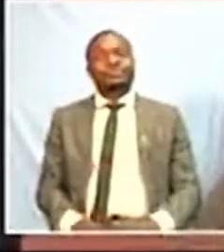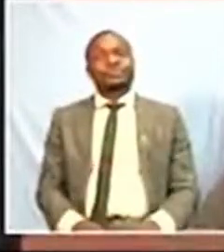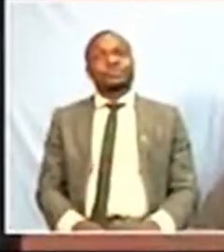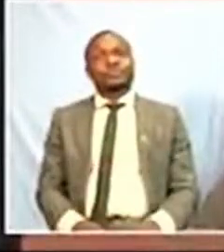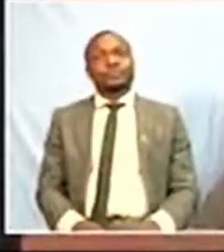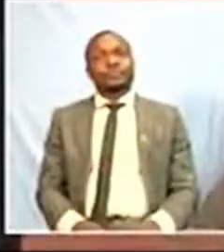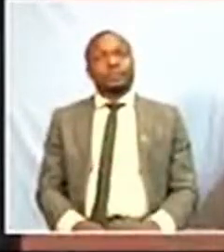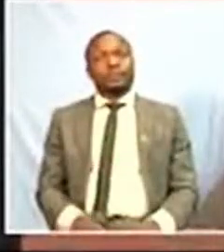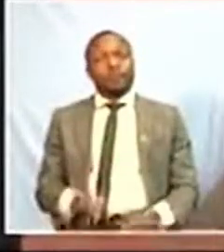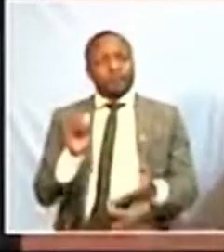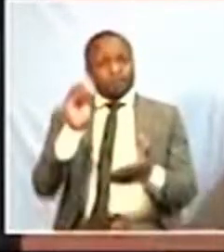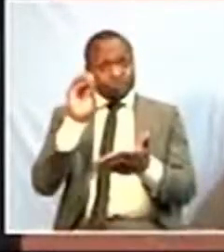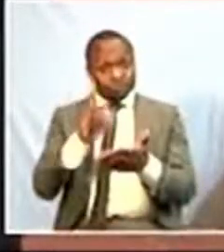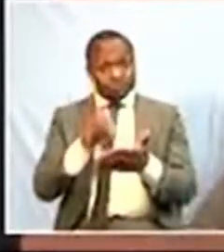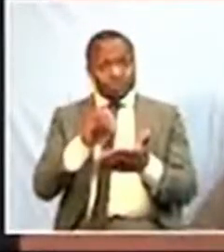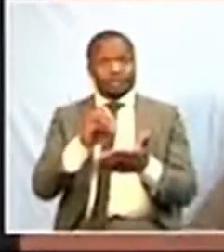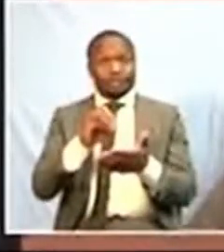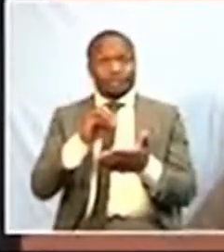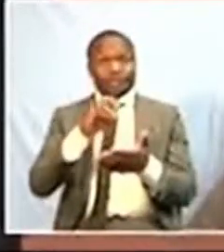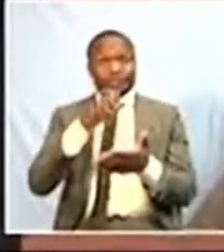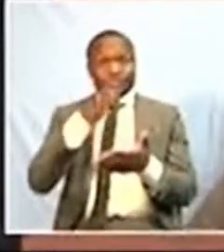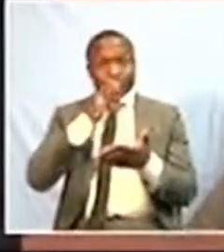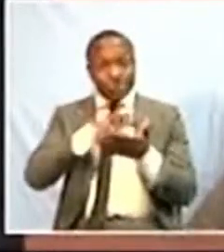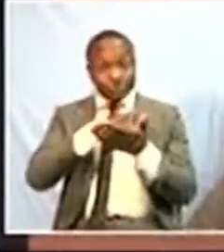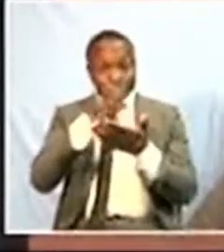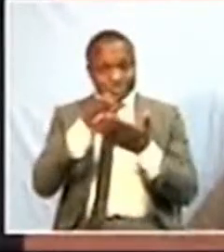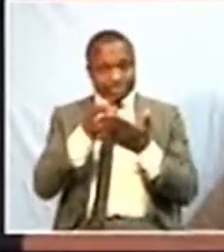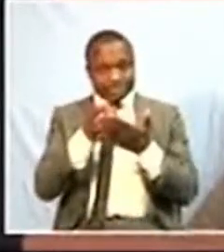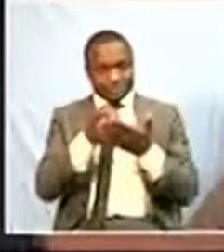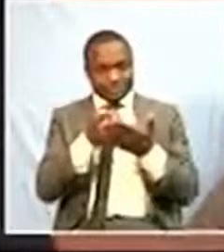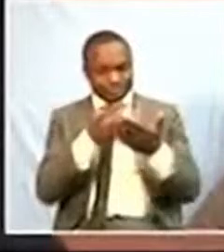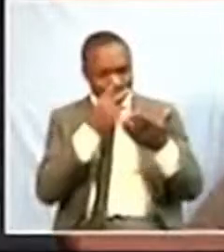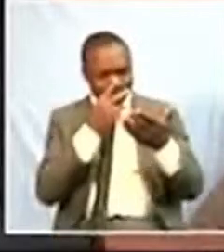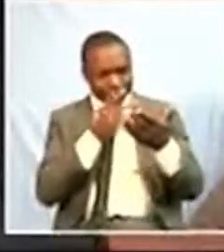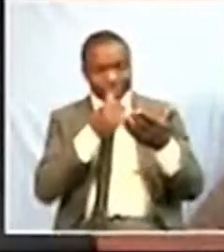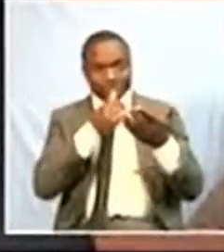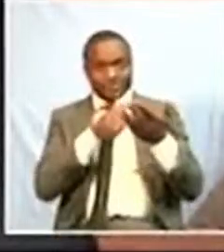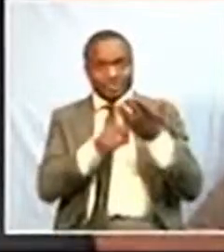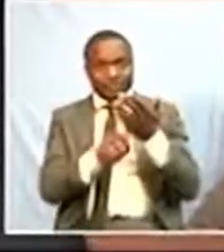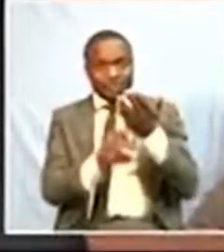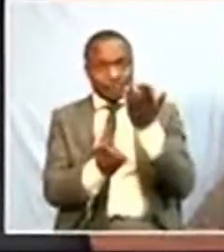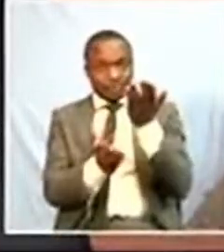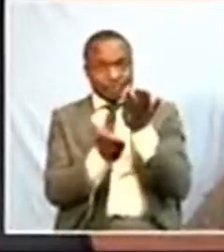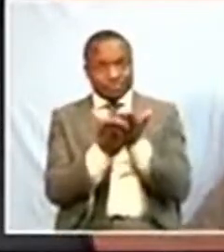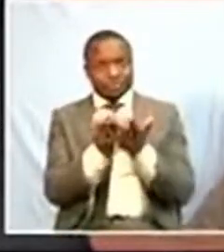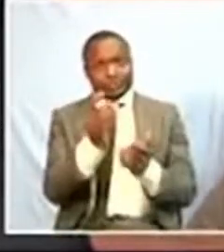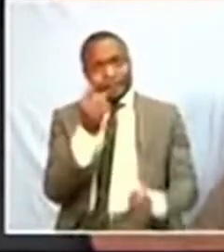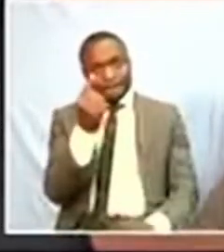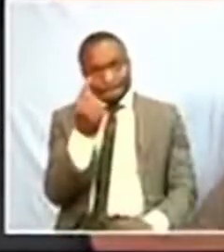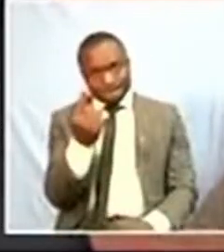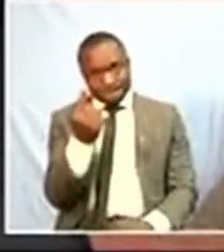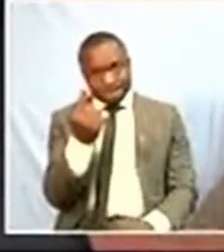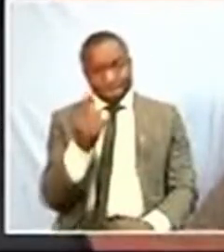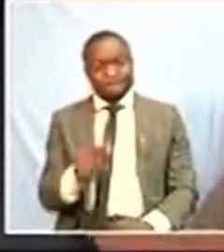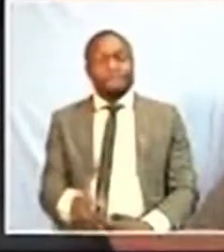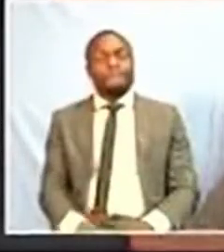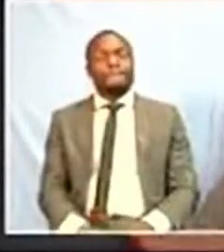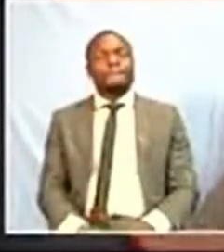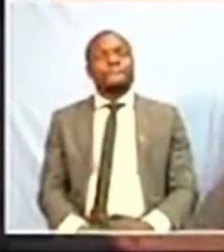with evidence. I have only seen the letter, Chair, in appendix 1, which is